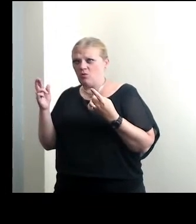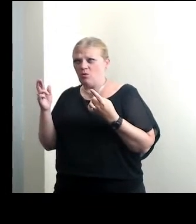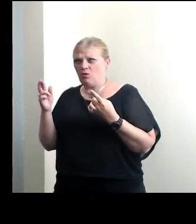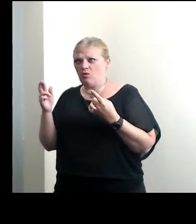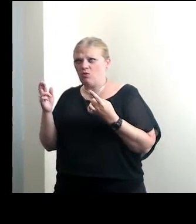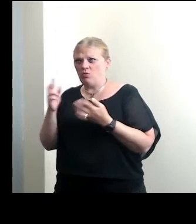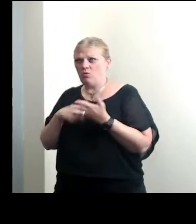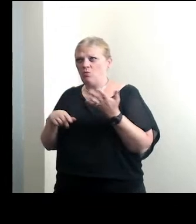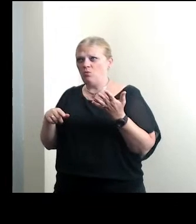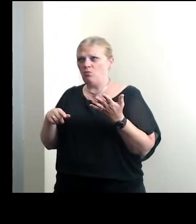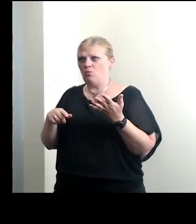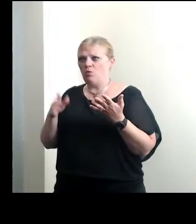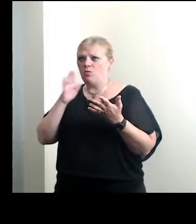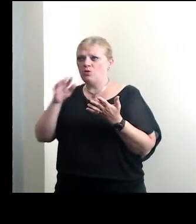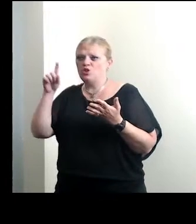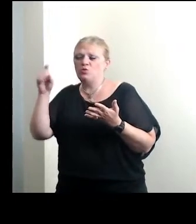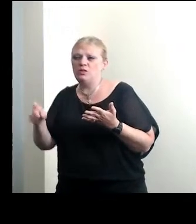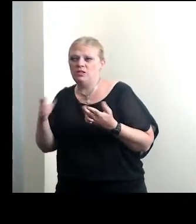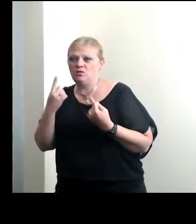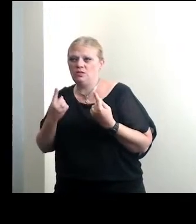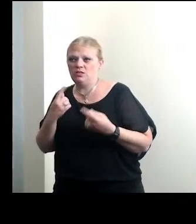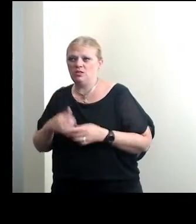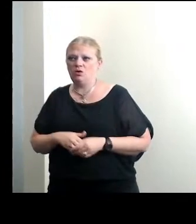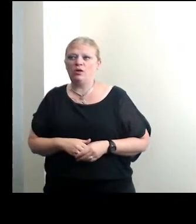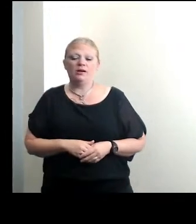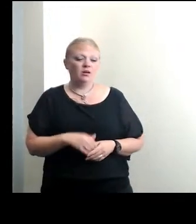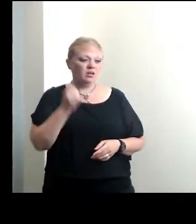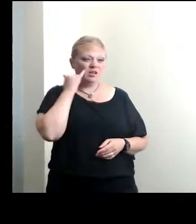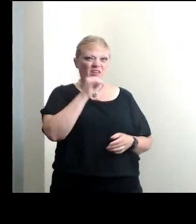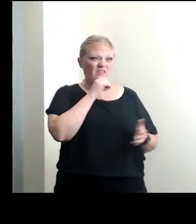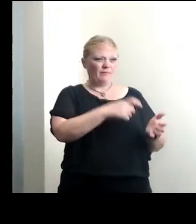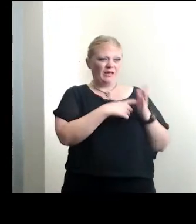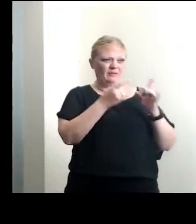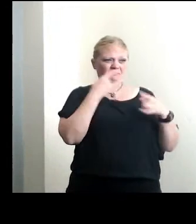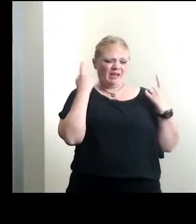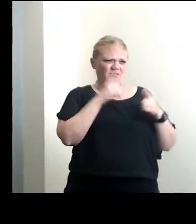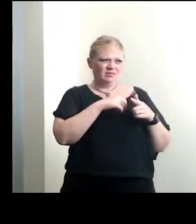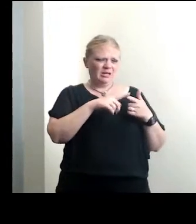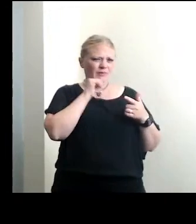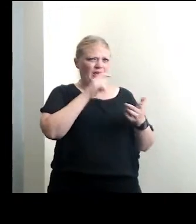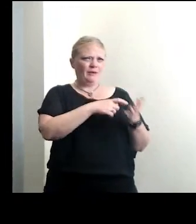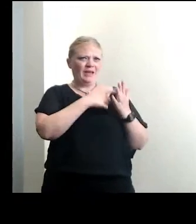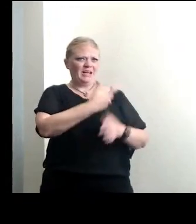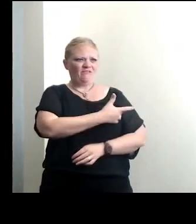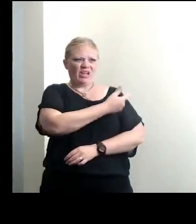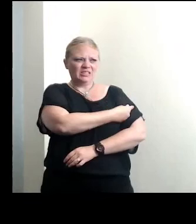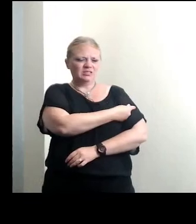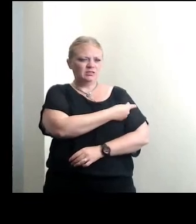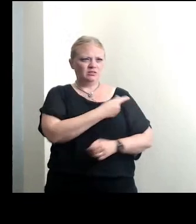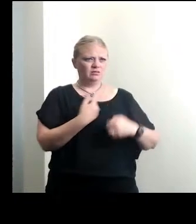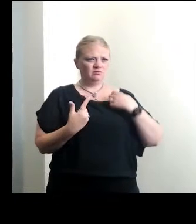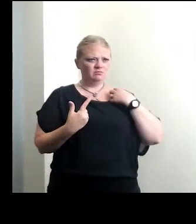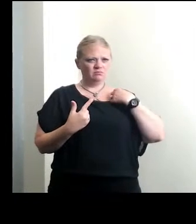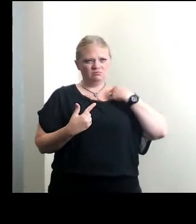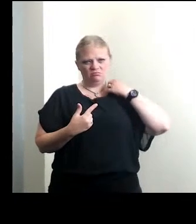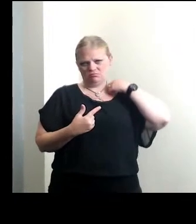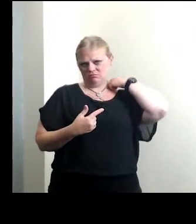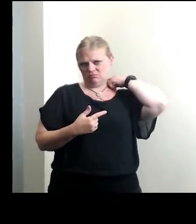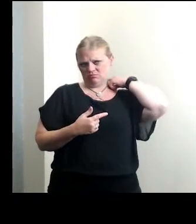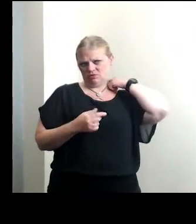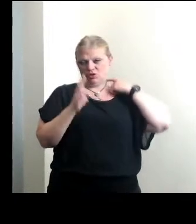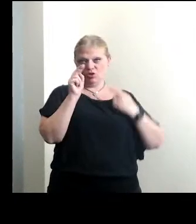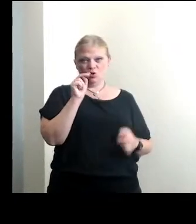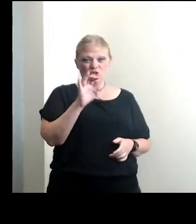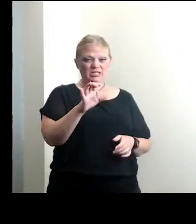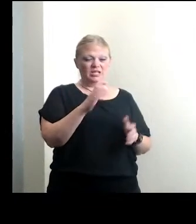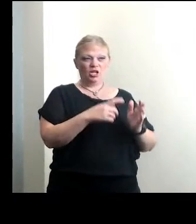what would lead to you to consider that if not? Well, if I haven't mandated masks yet, I'm not going to mandate vaccines. New York